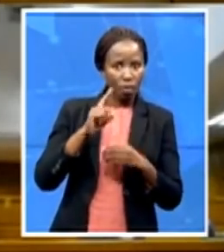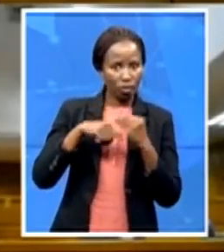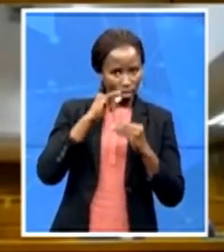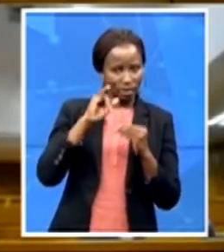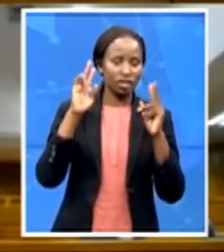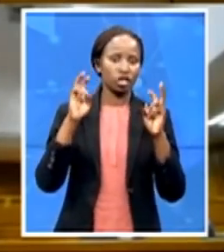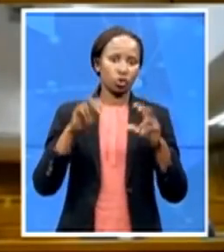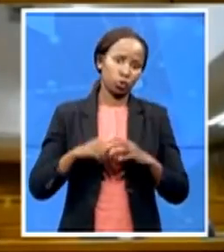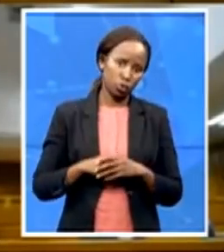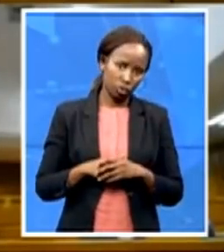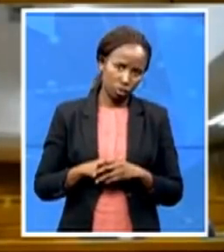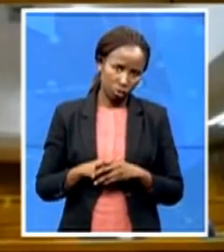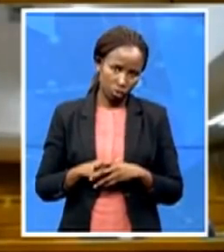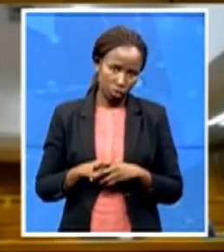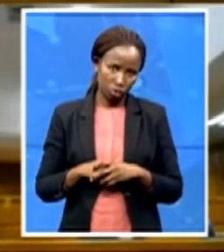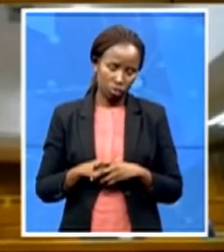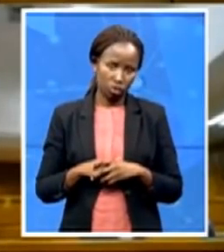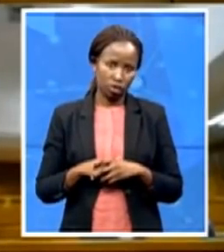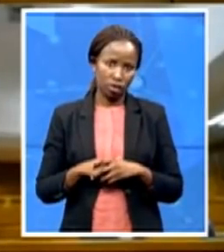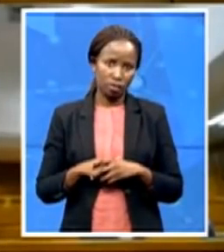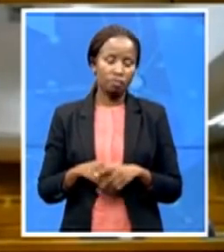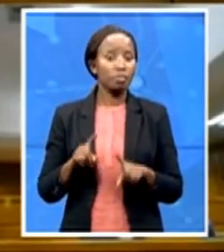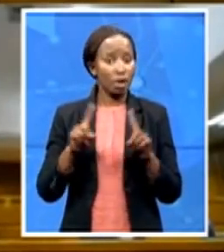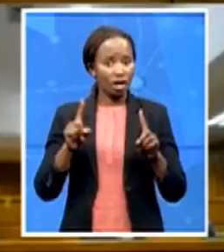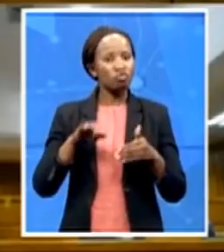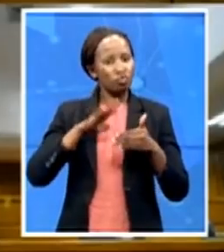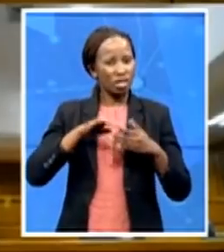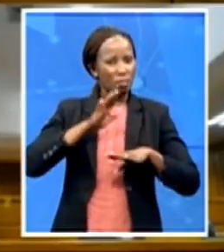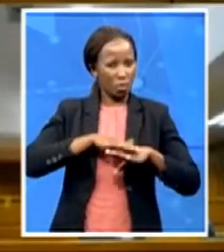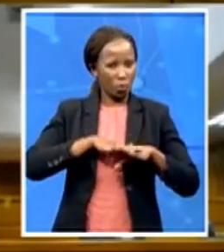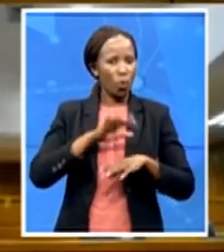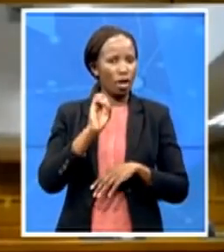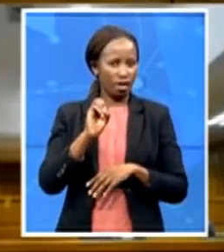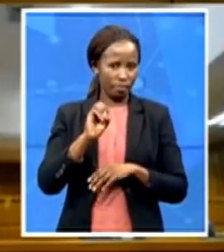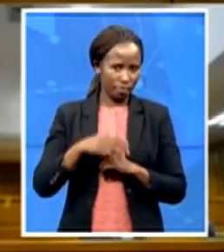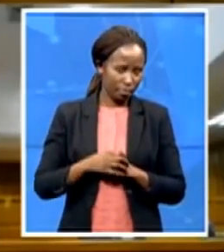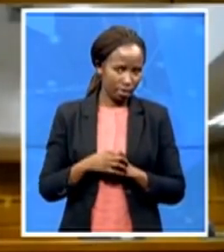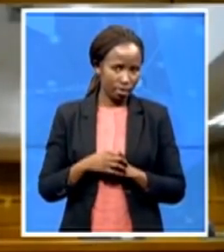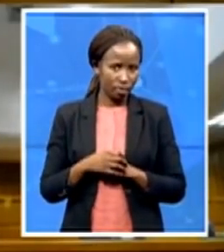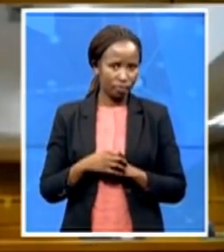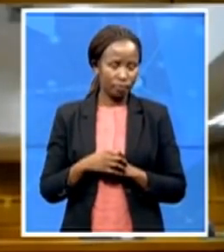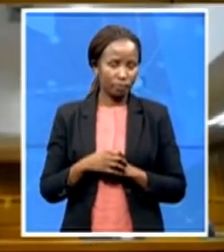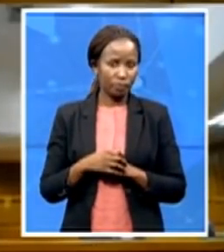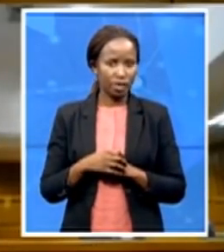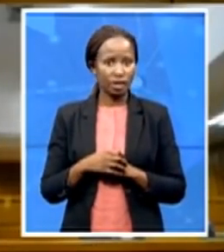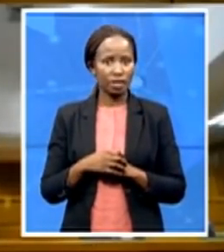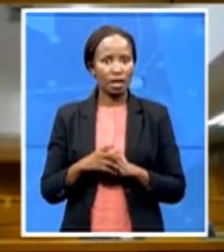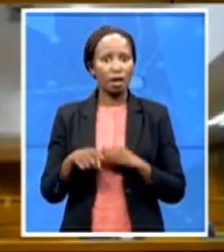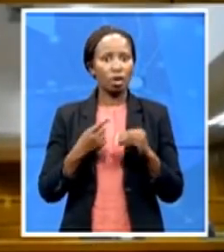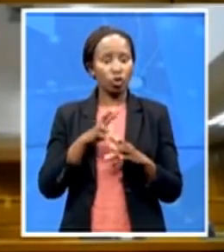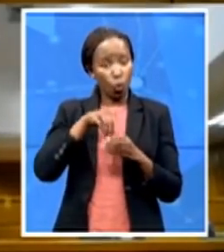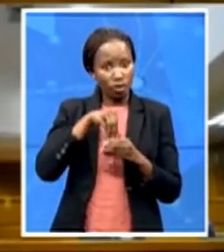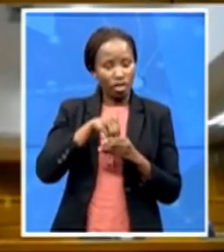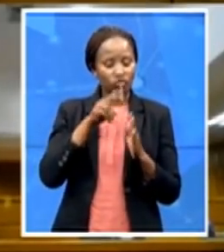But there is a further reason, which I'll get to, which relates specifically to the content of the rules, and these are the last 2 points.